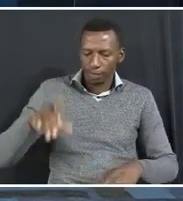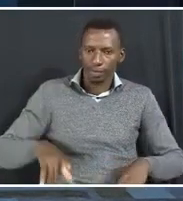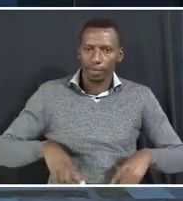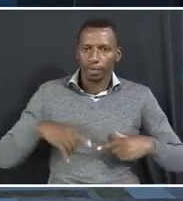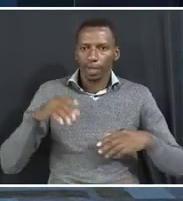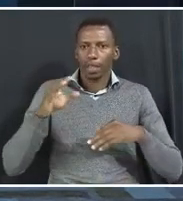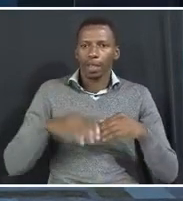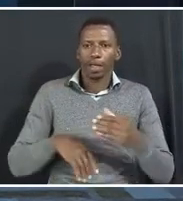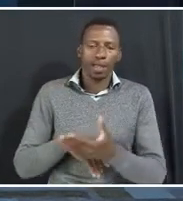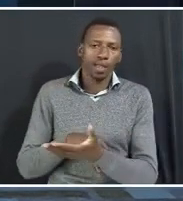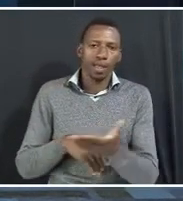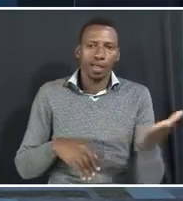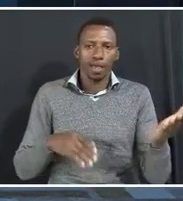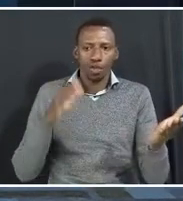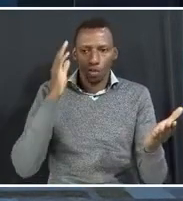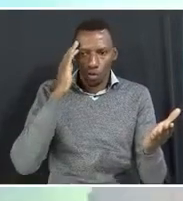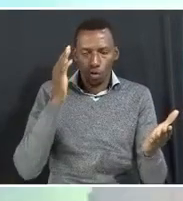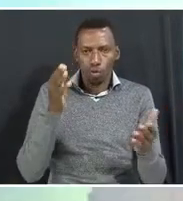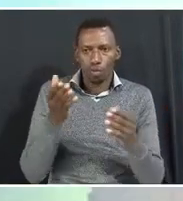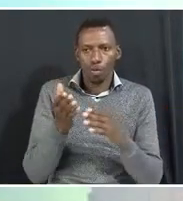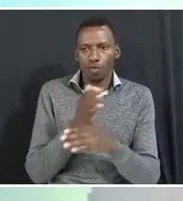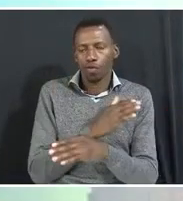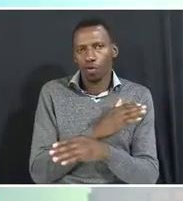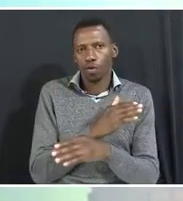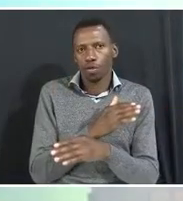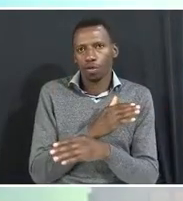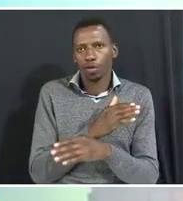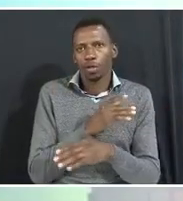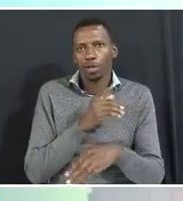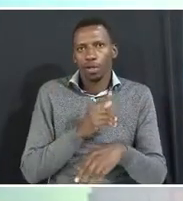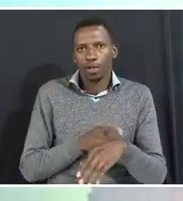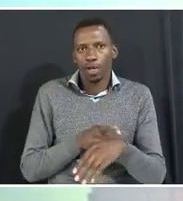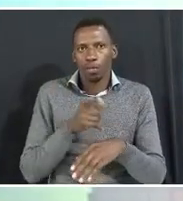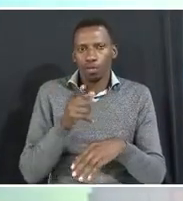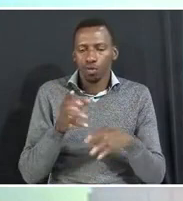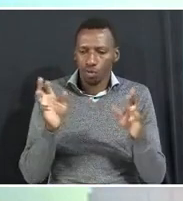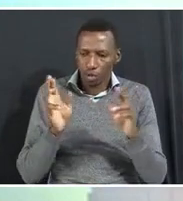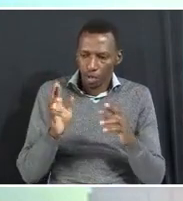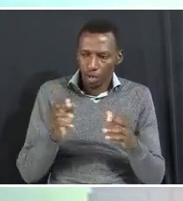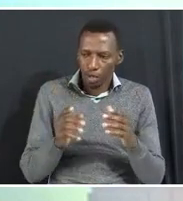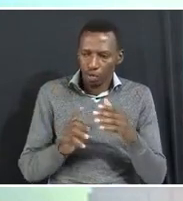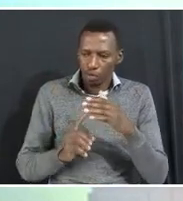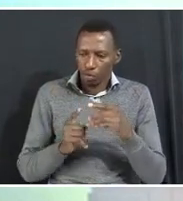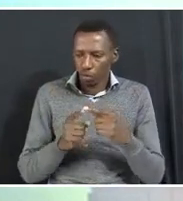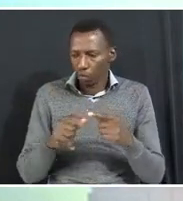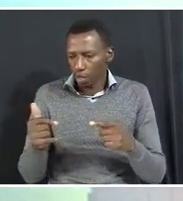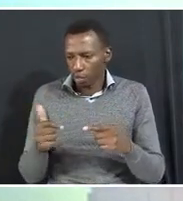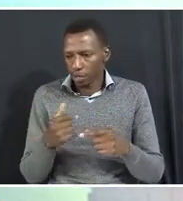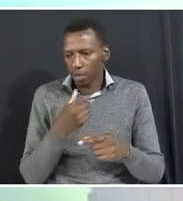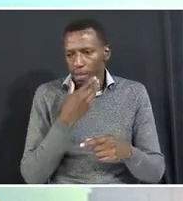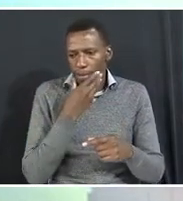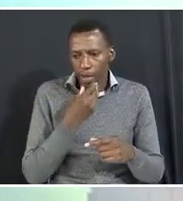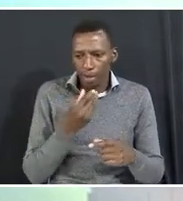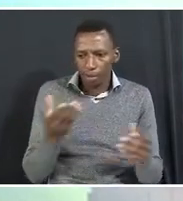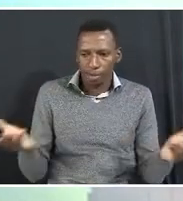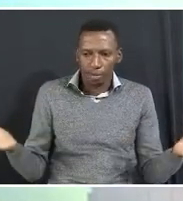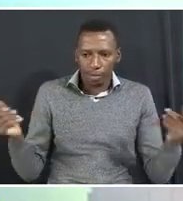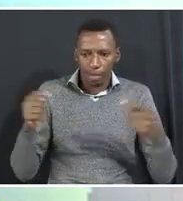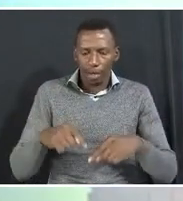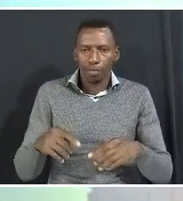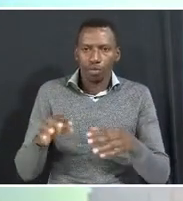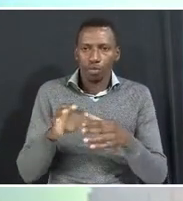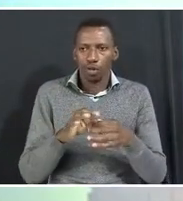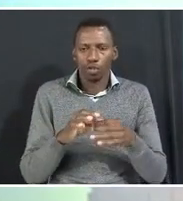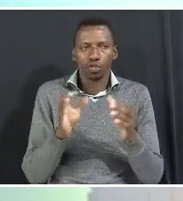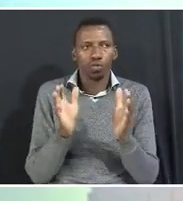ever known. By living to minister to others, man is brought in connection with